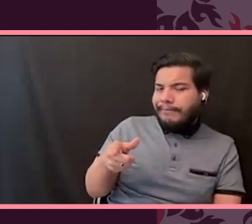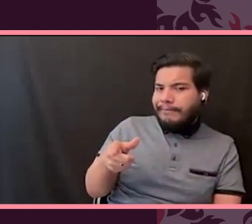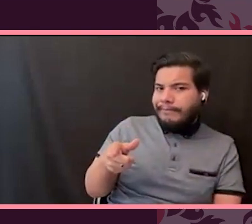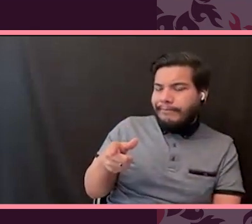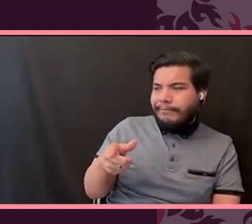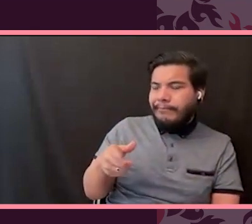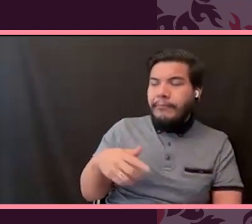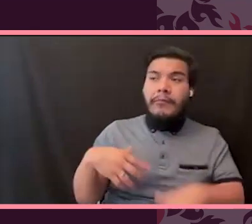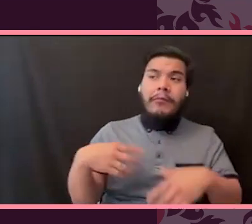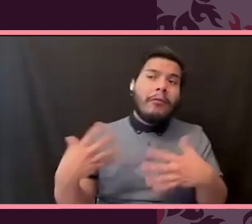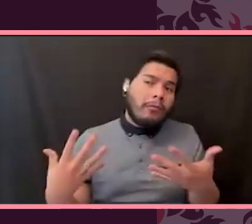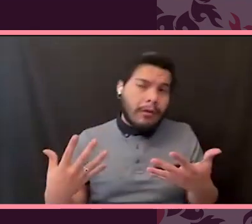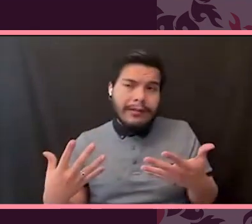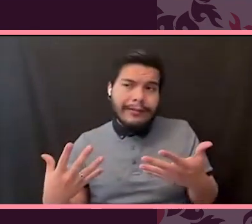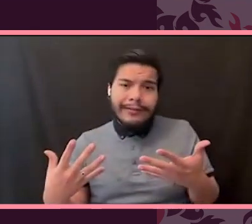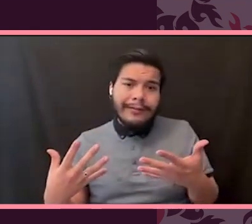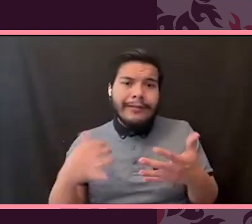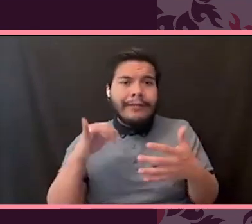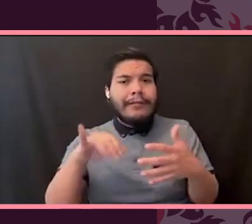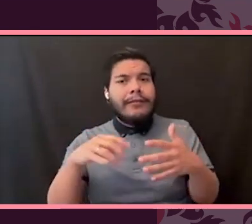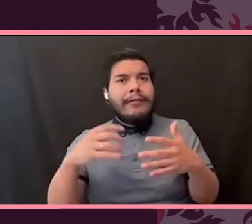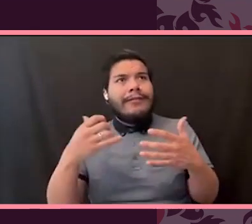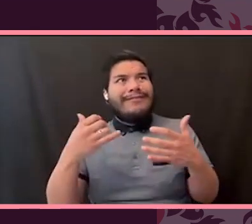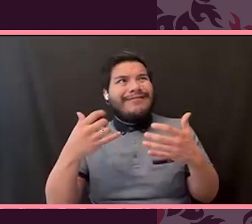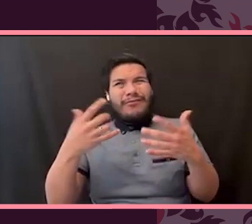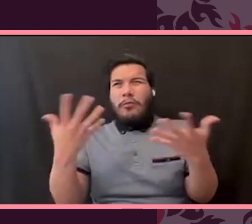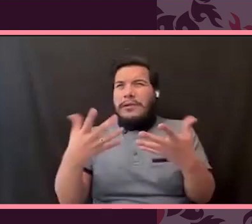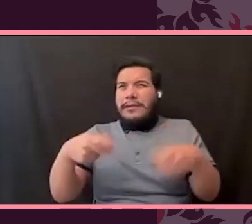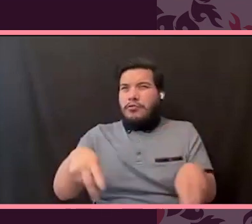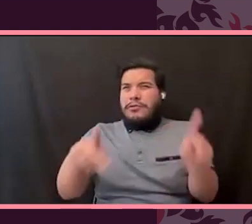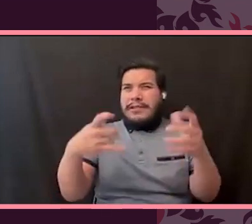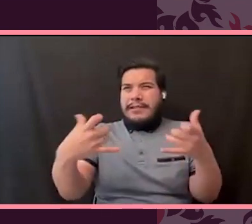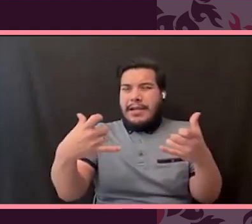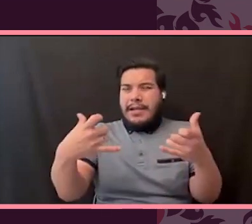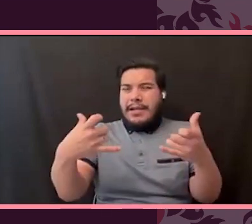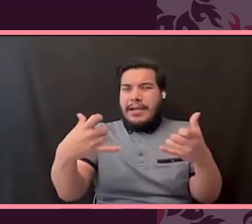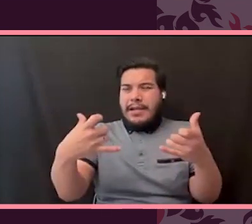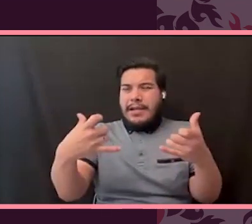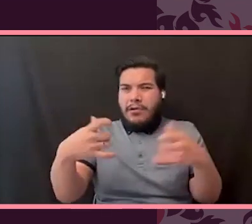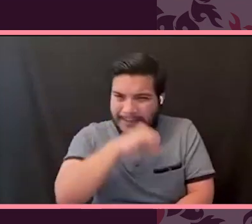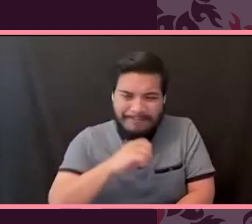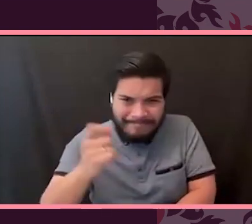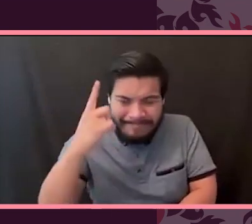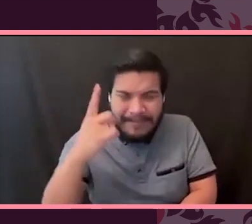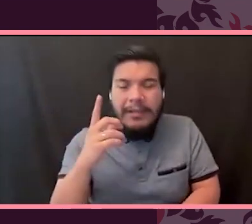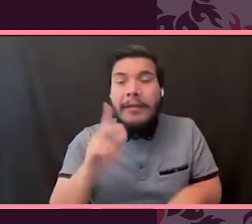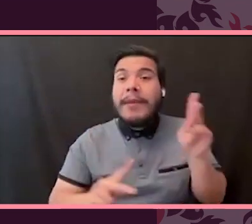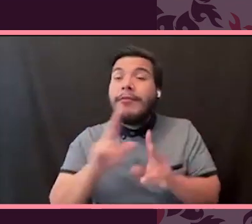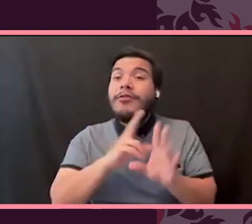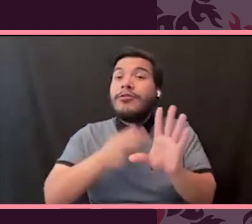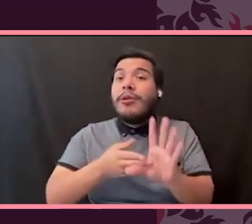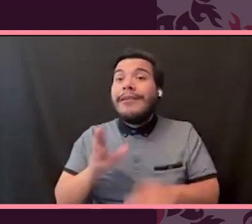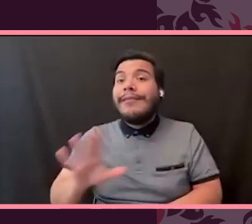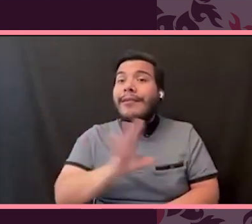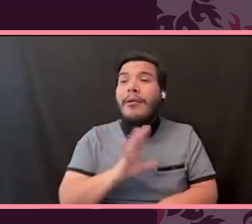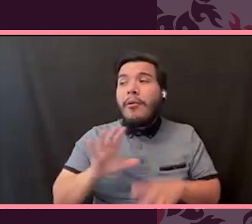what's the opportunity that we're missing now? Like, what do you want to tell to all these old people that joined, they're like in their